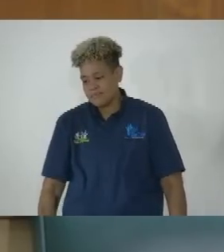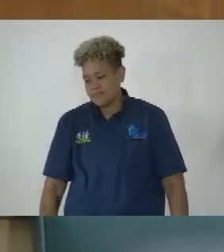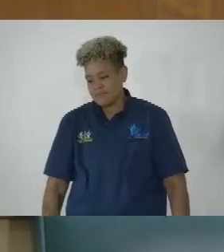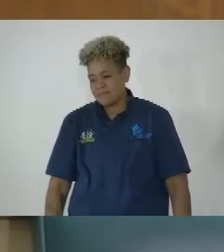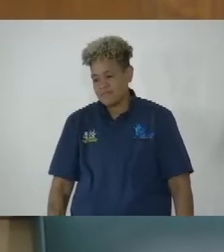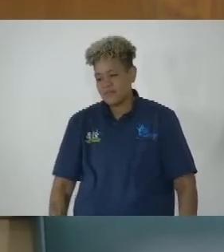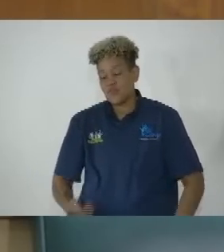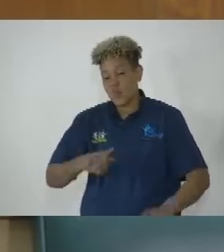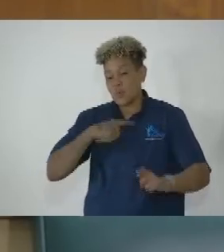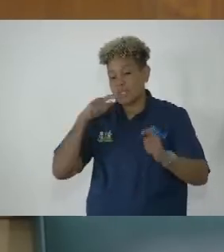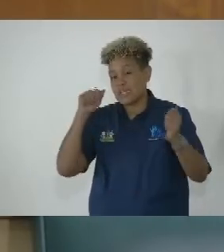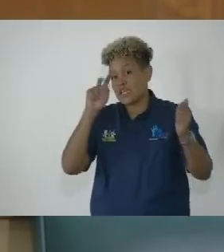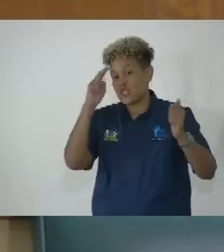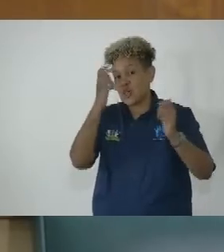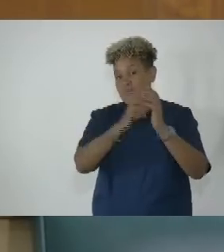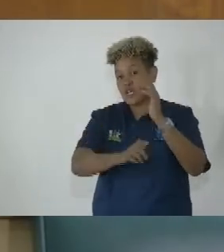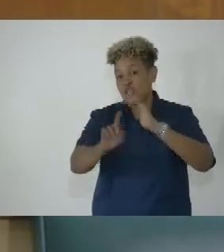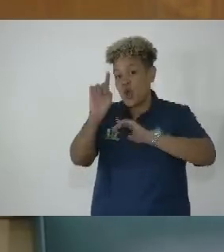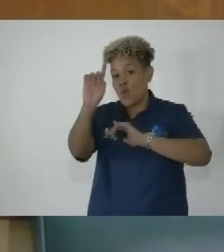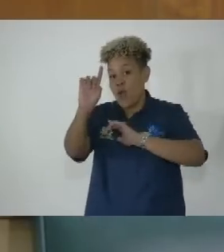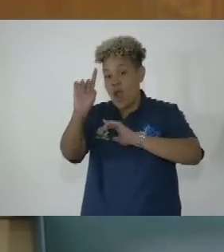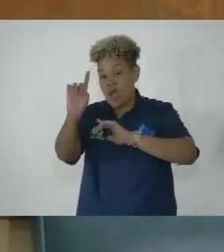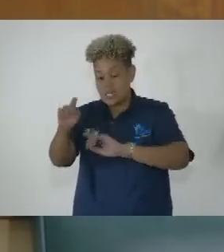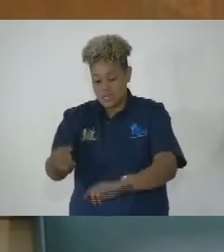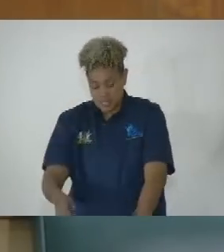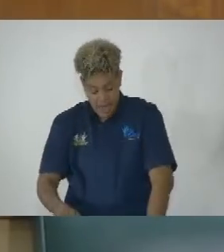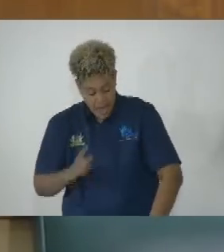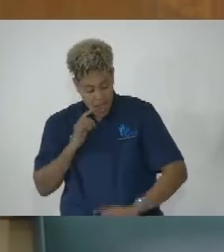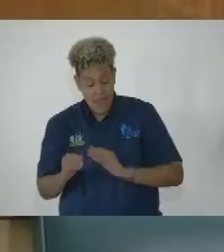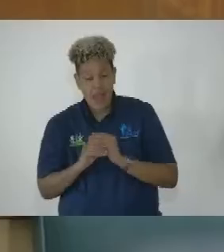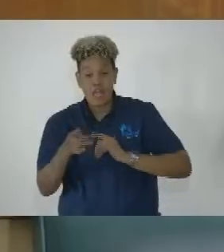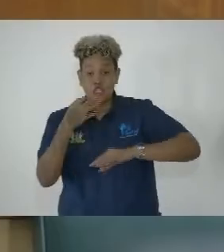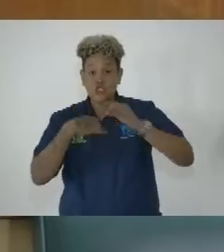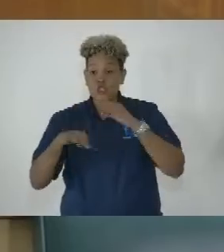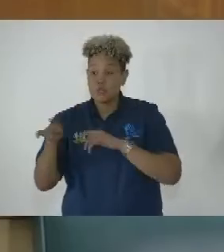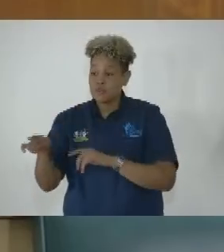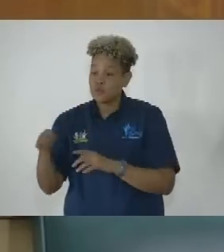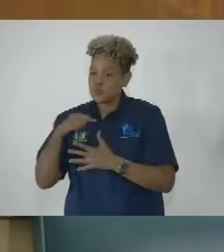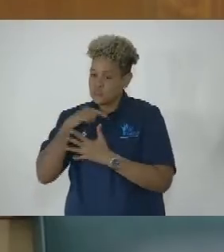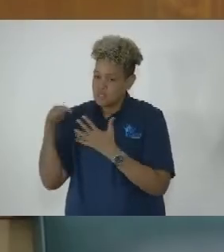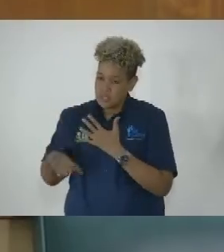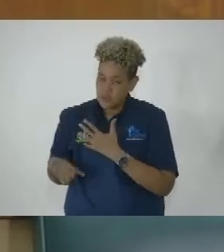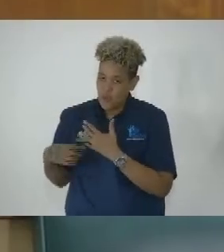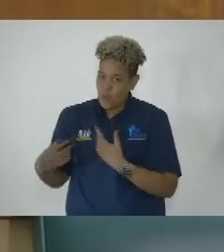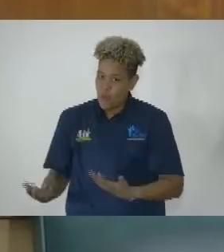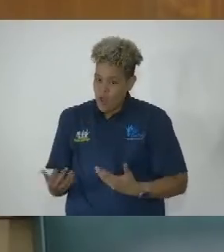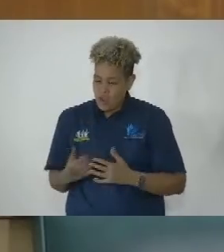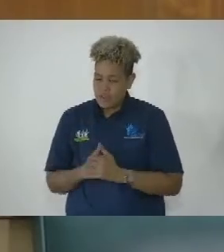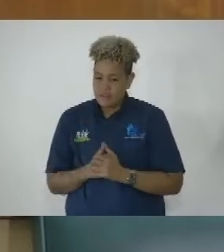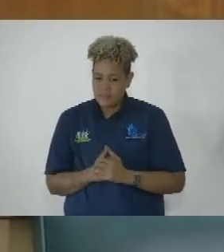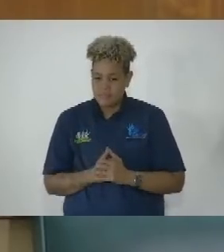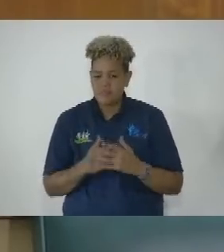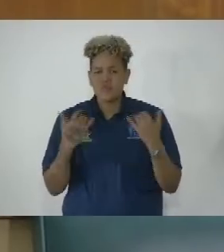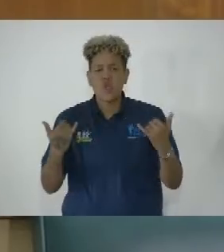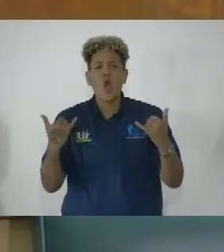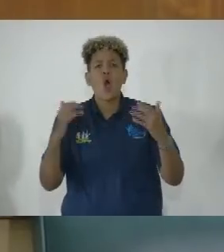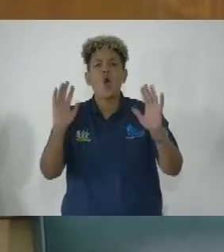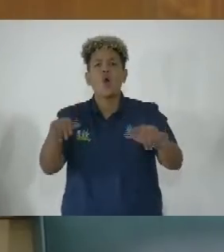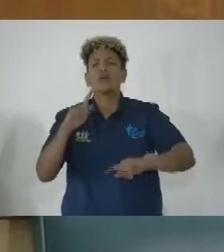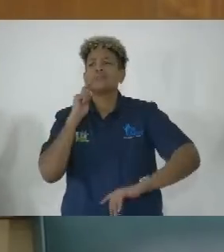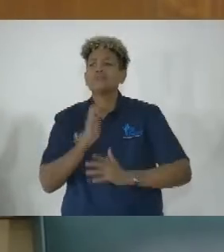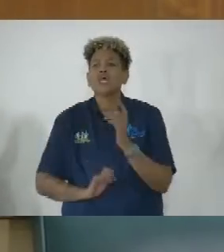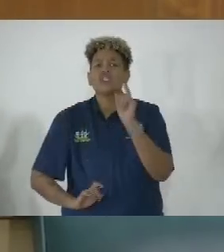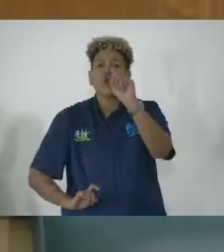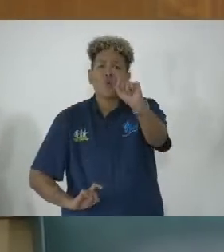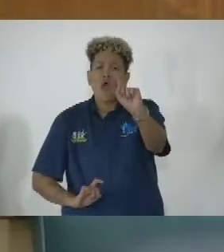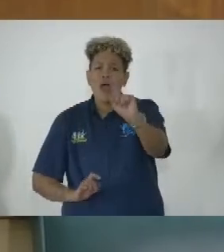Right, so we're deleting subsection 1 and substituting thereof the following. Now, section